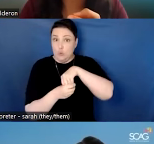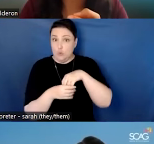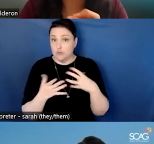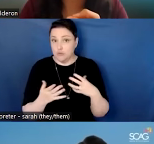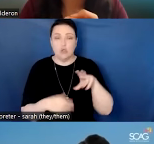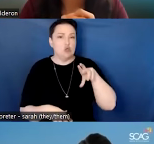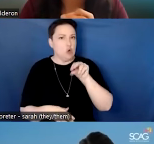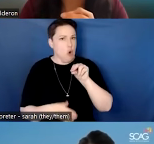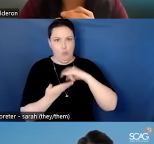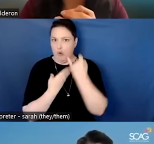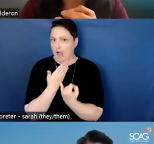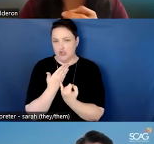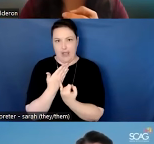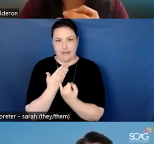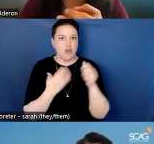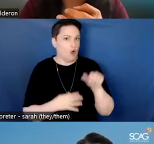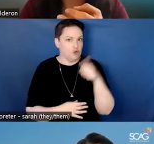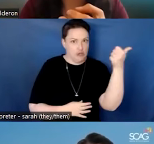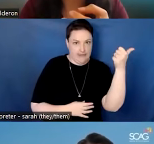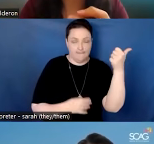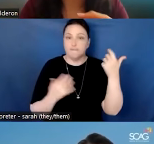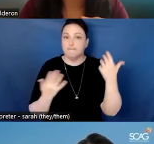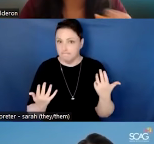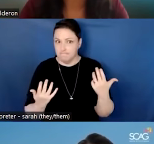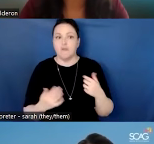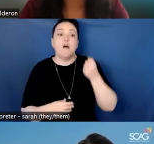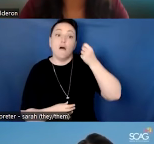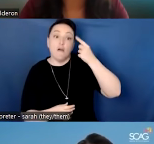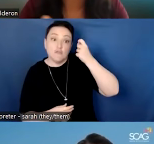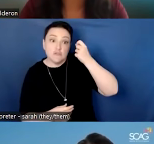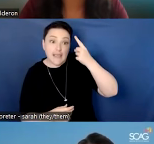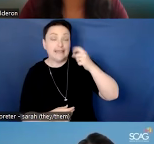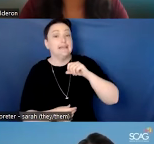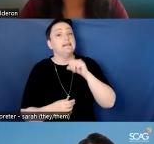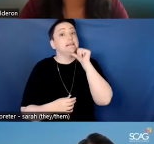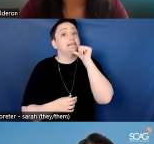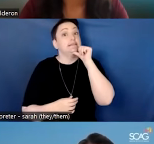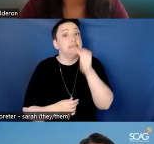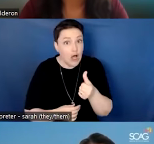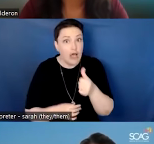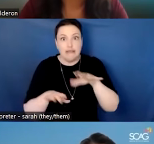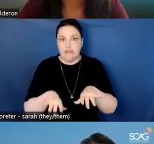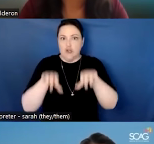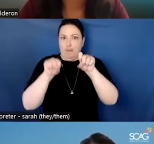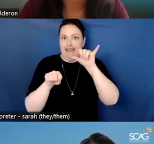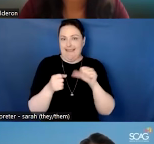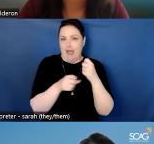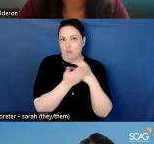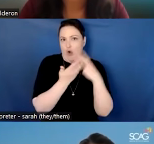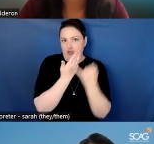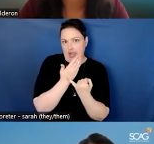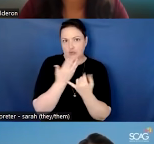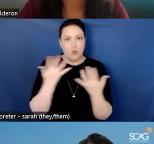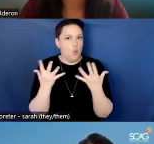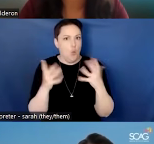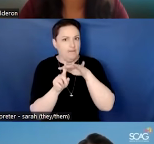project alternative to understand the environmental impacts of not adopting the plan or project. The analysis should also